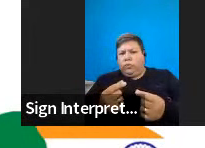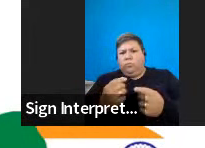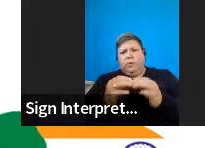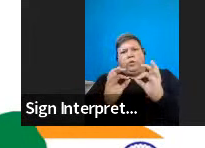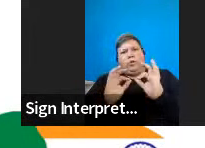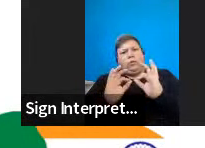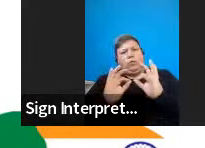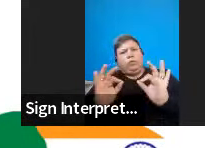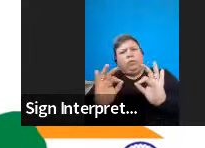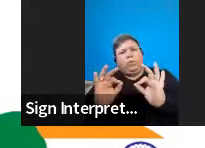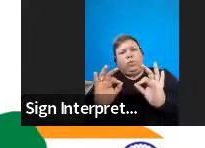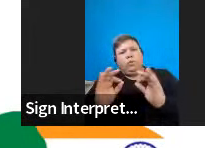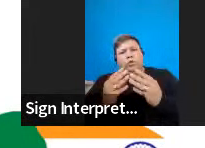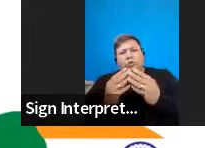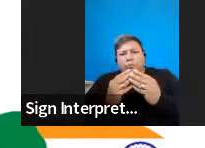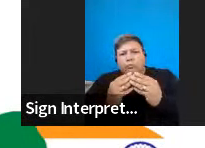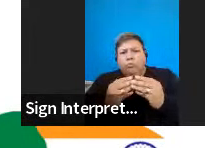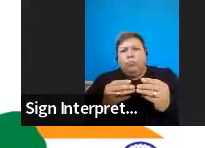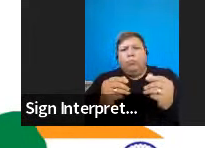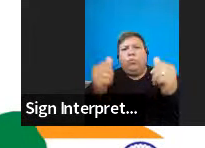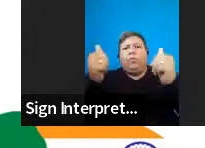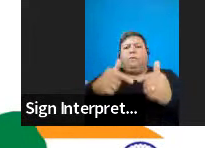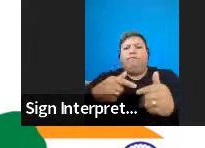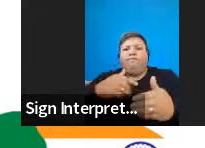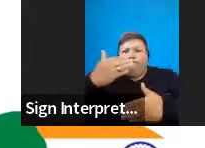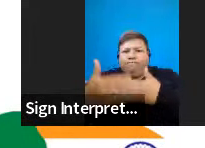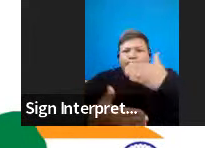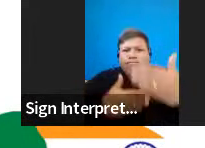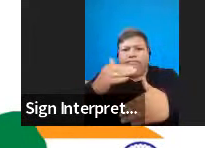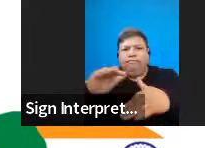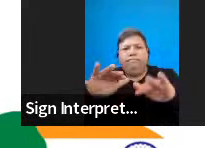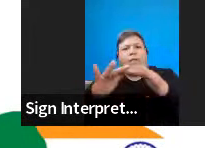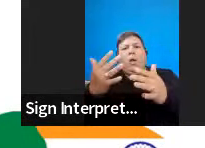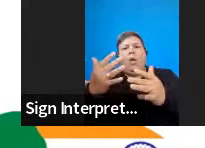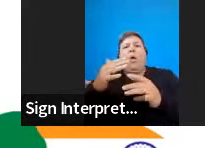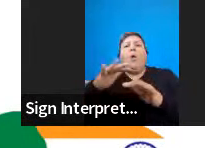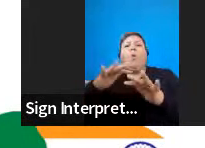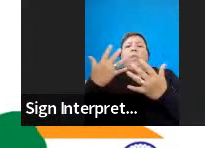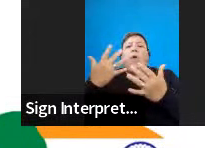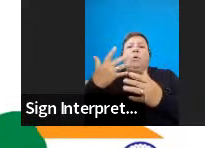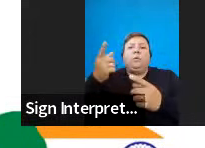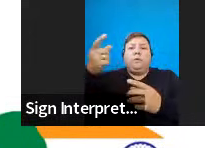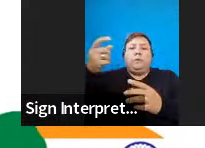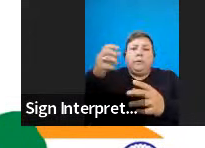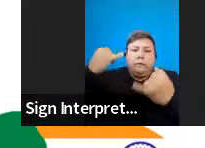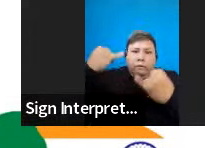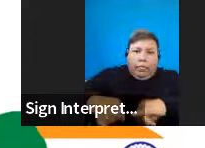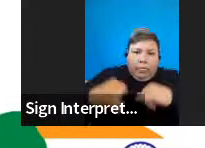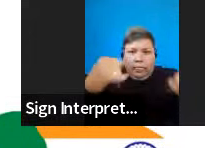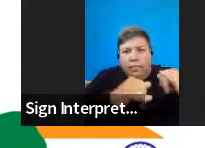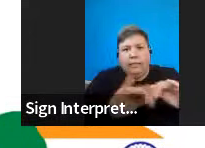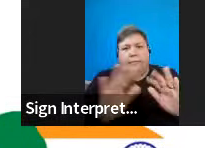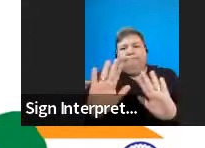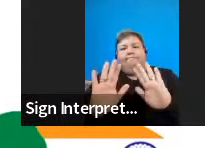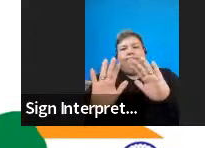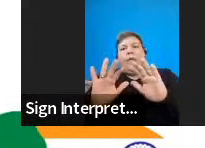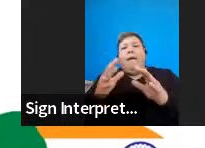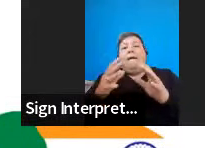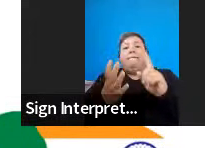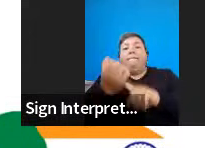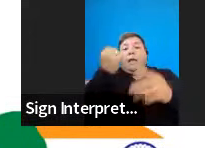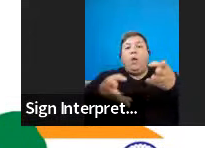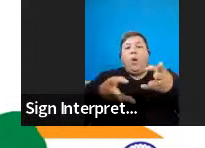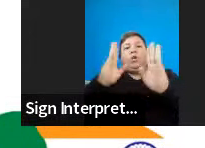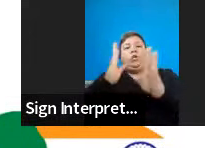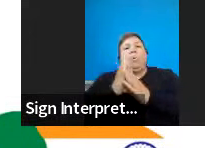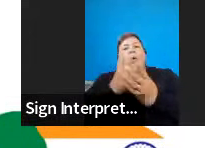we smoothly facilitate these goods without compromising any of our legislation? We need to find ways of working together